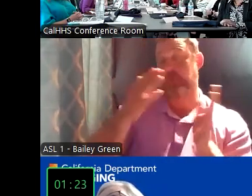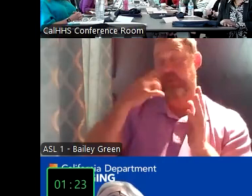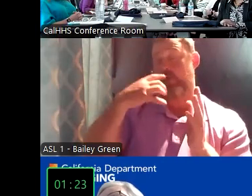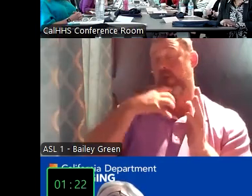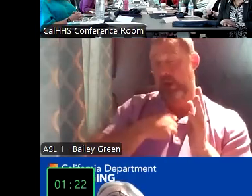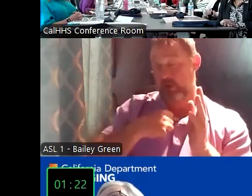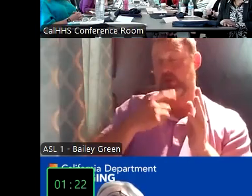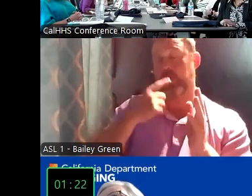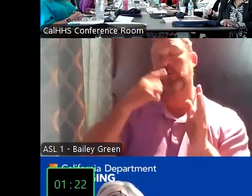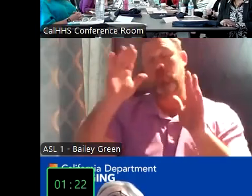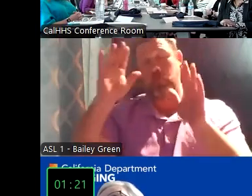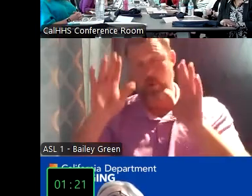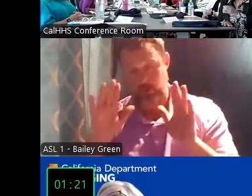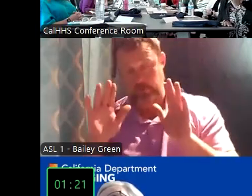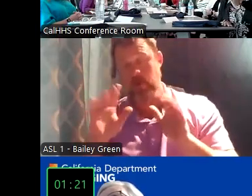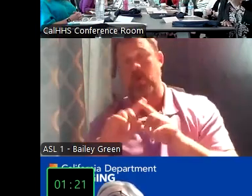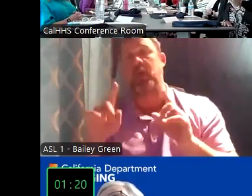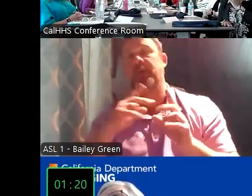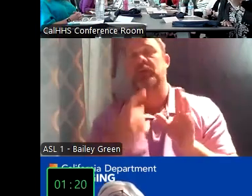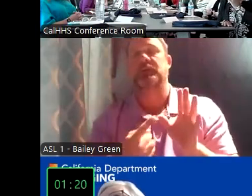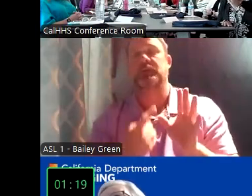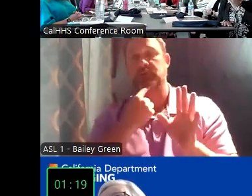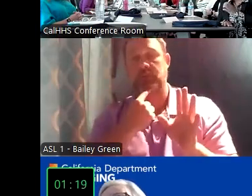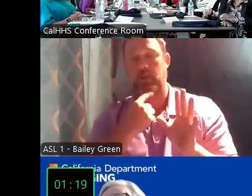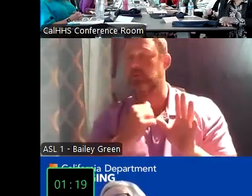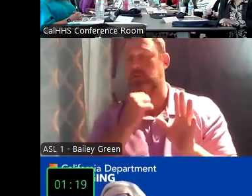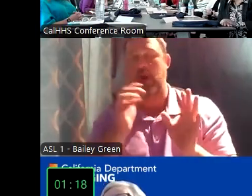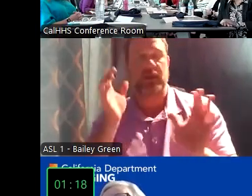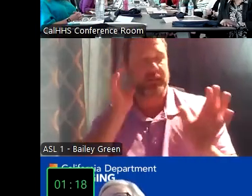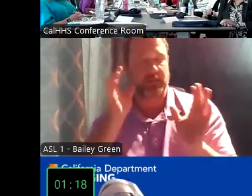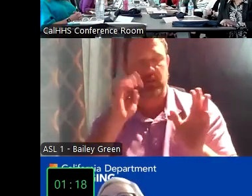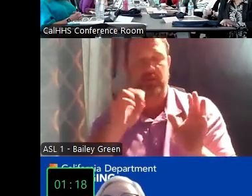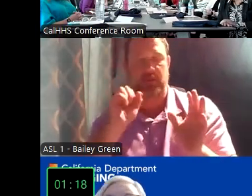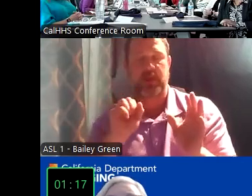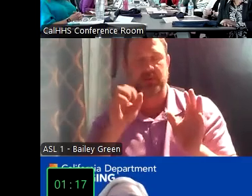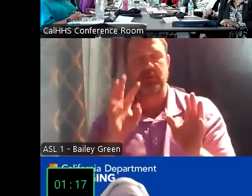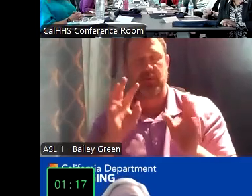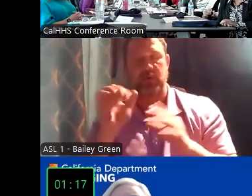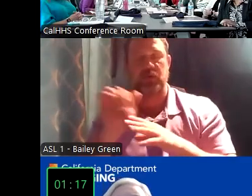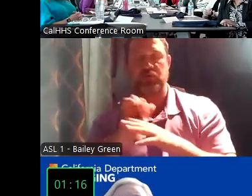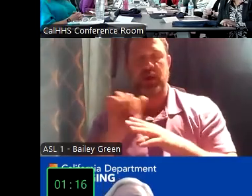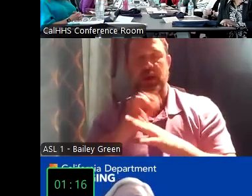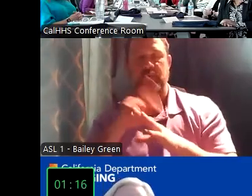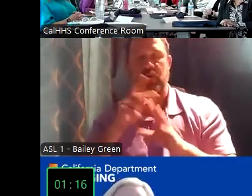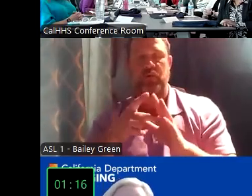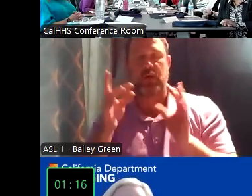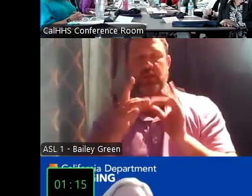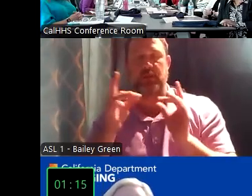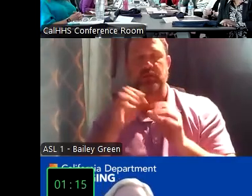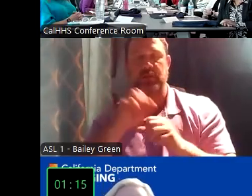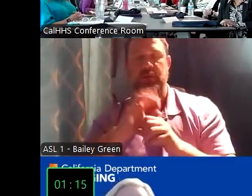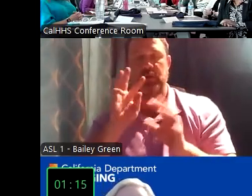it's wonderful. But I was very disappointed to not hear the MSW training program mentioned in the